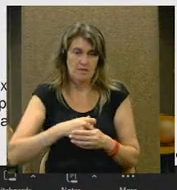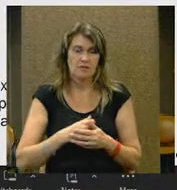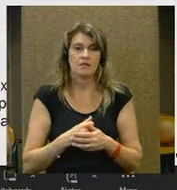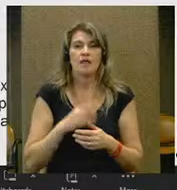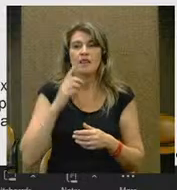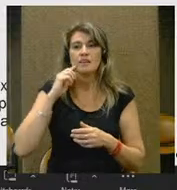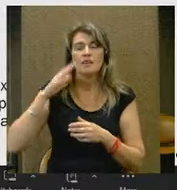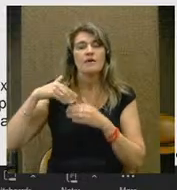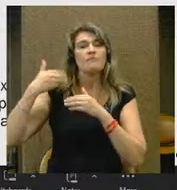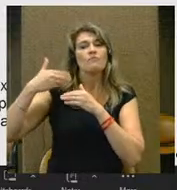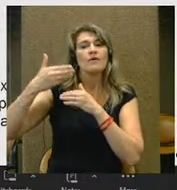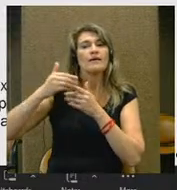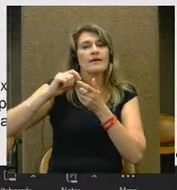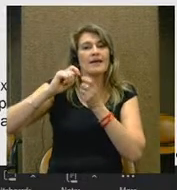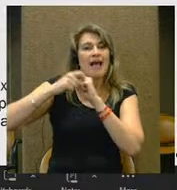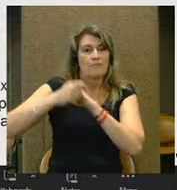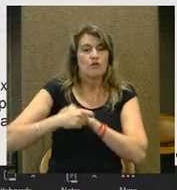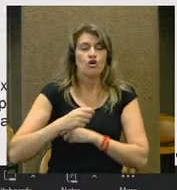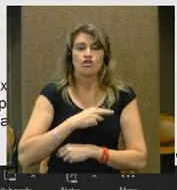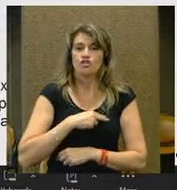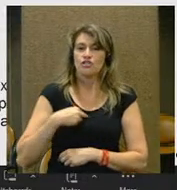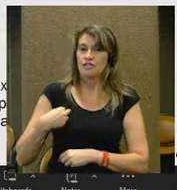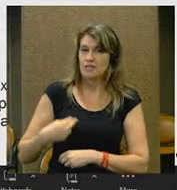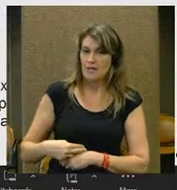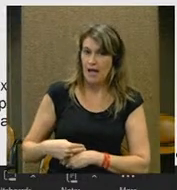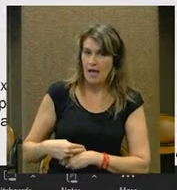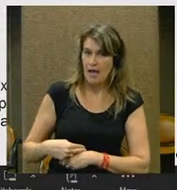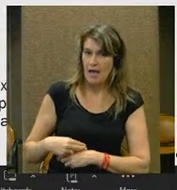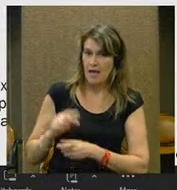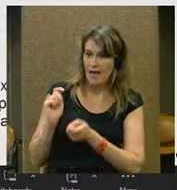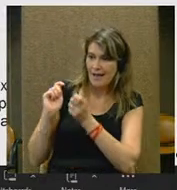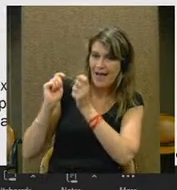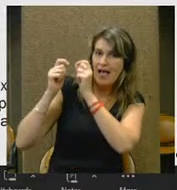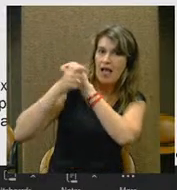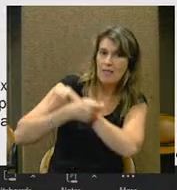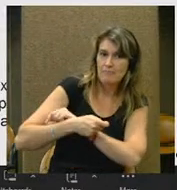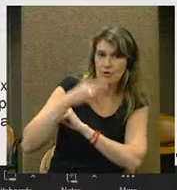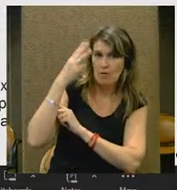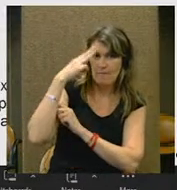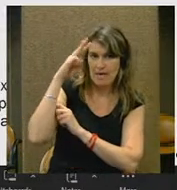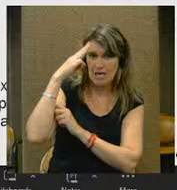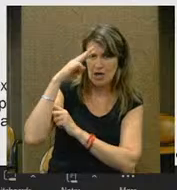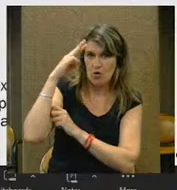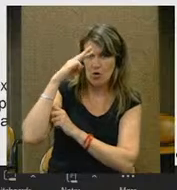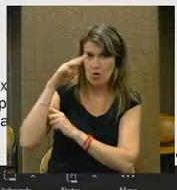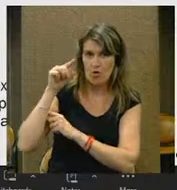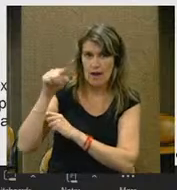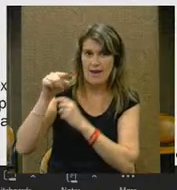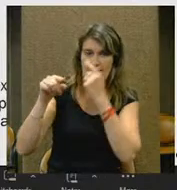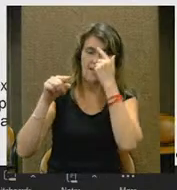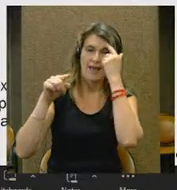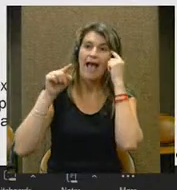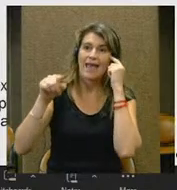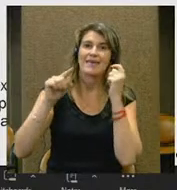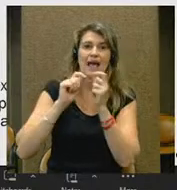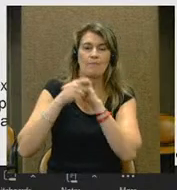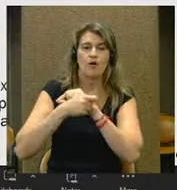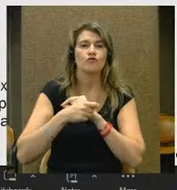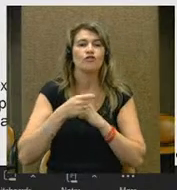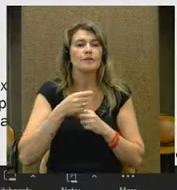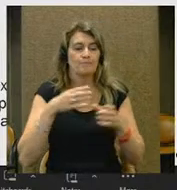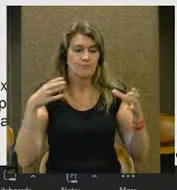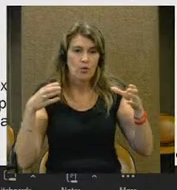China to Mexico. So this is where the Mexican drug trafficking organizations are producing it. They're still getting a lot of the precursor